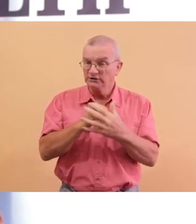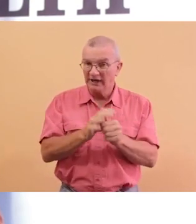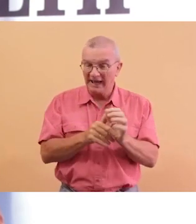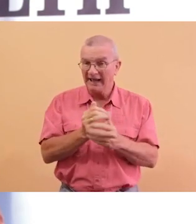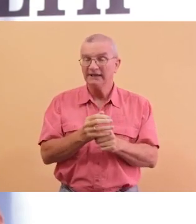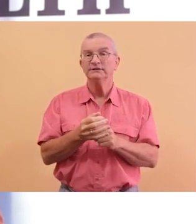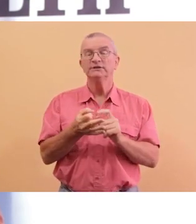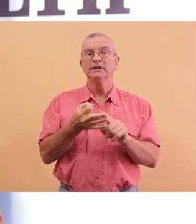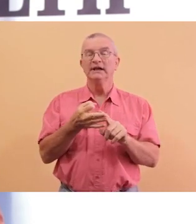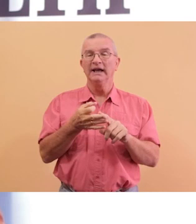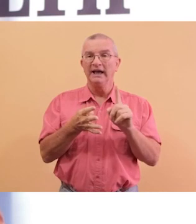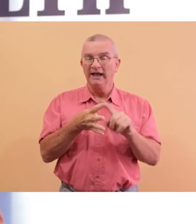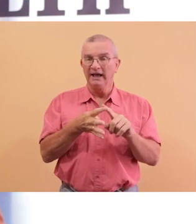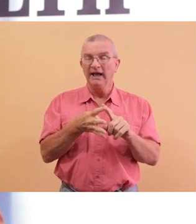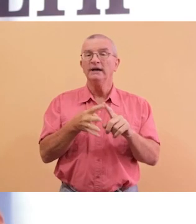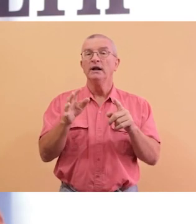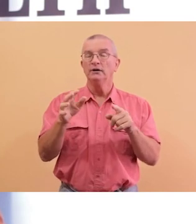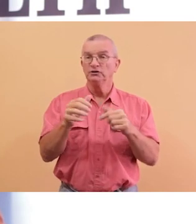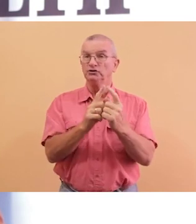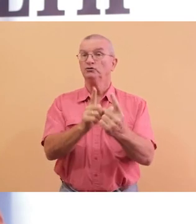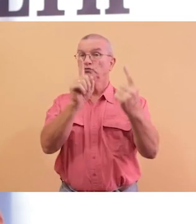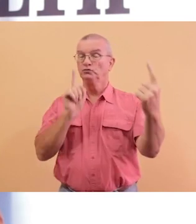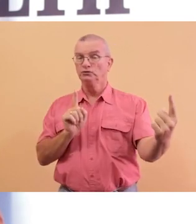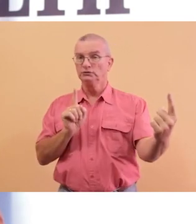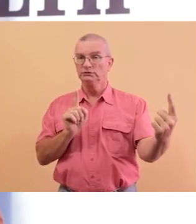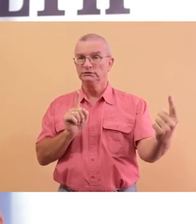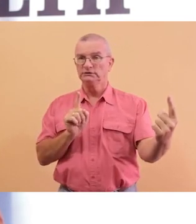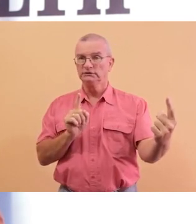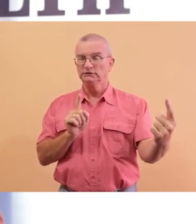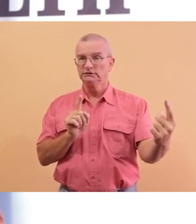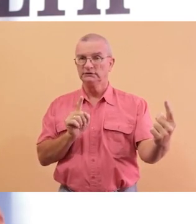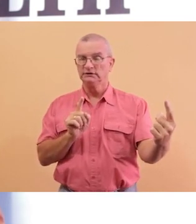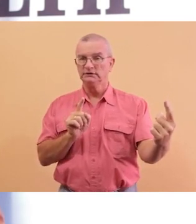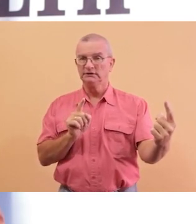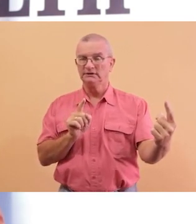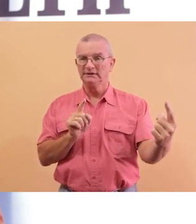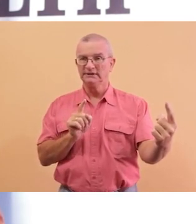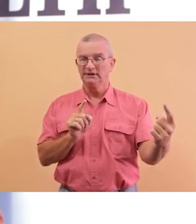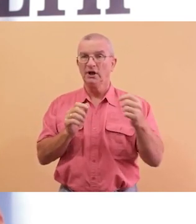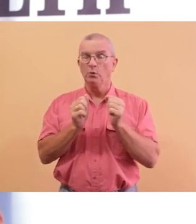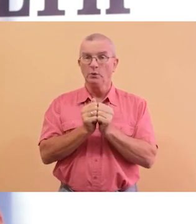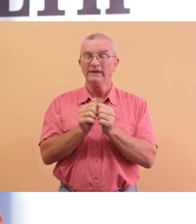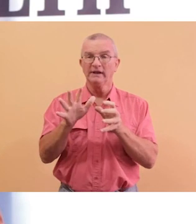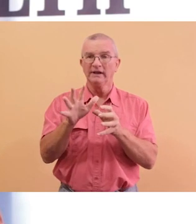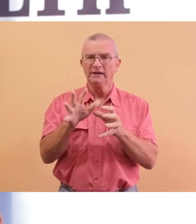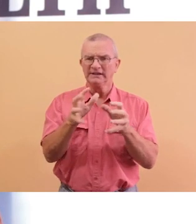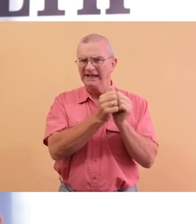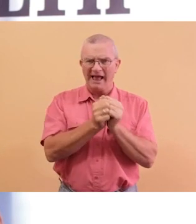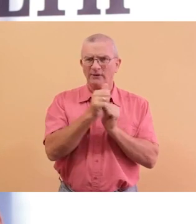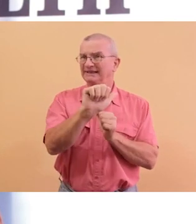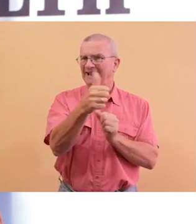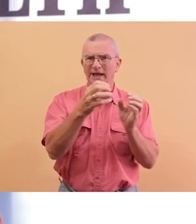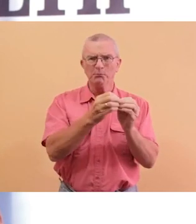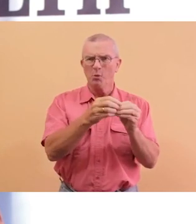hands frequently, and practicing social distancing with gatherings no more than